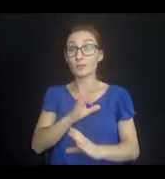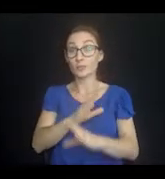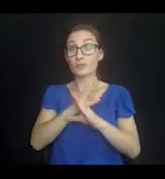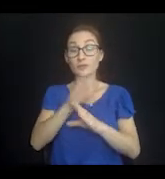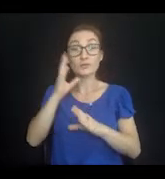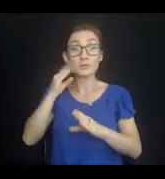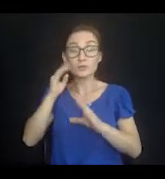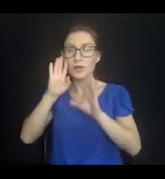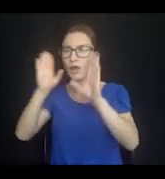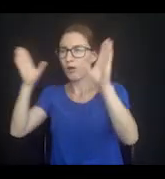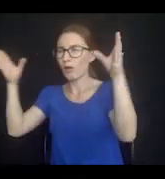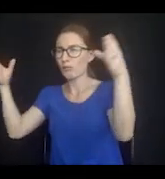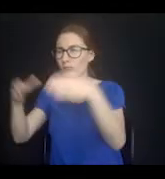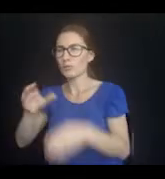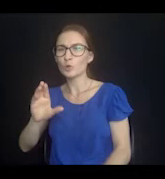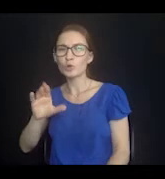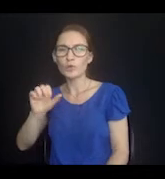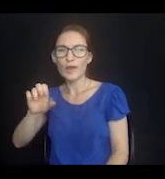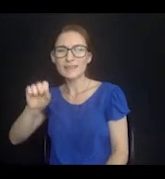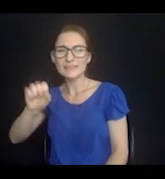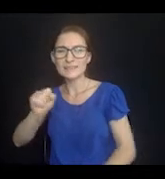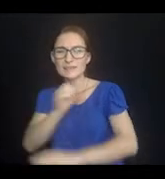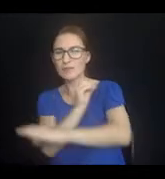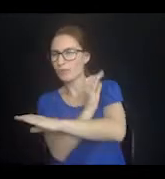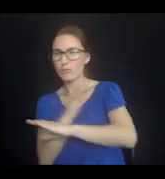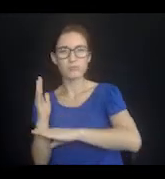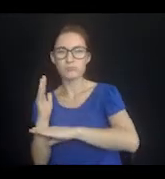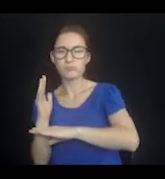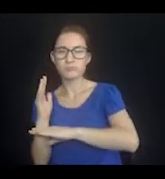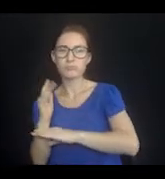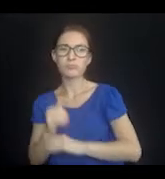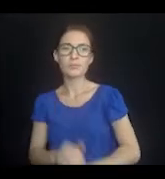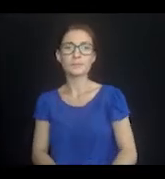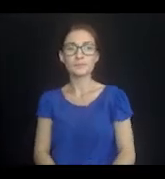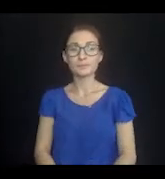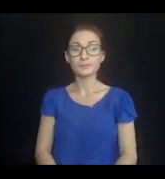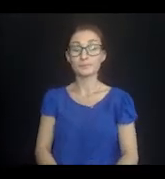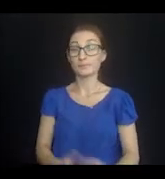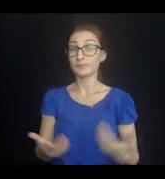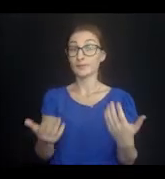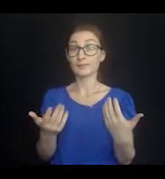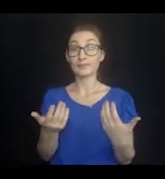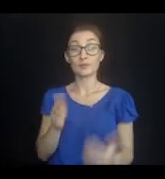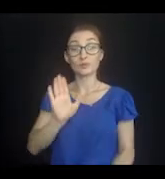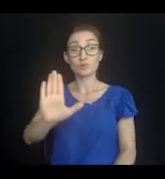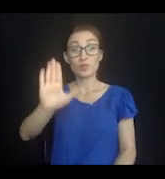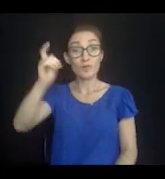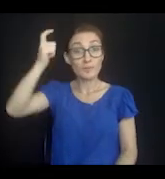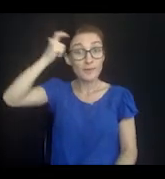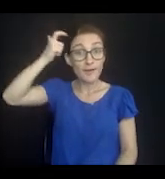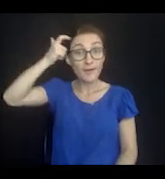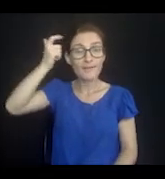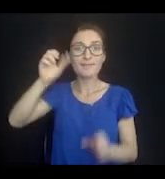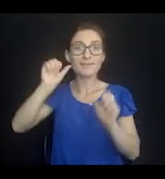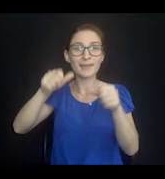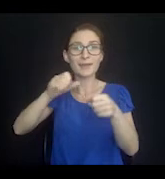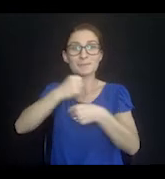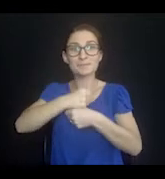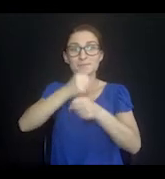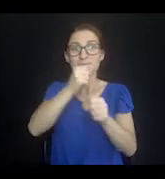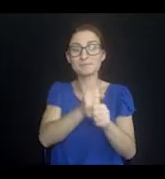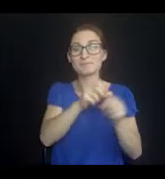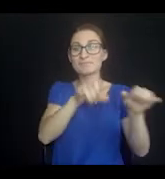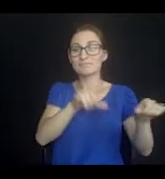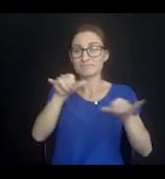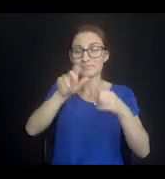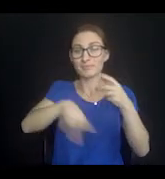a small example, but it can be powerful if it prevents you from going into crisis over something. Even something in